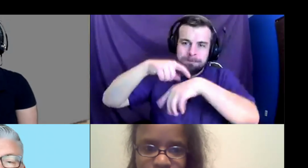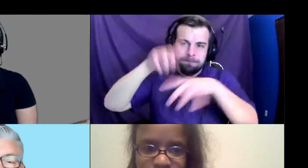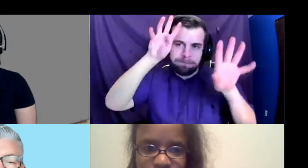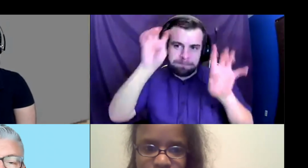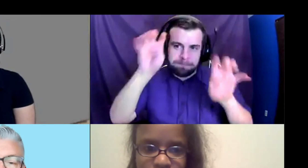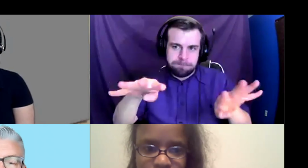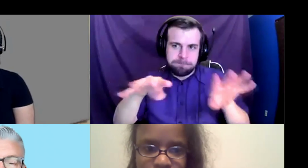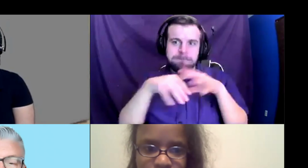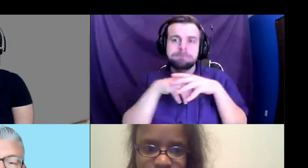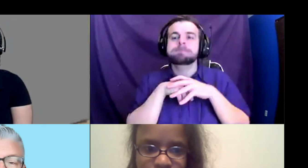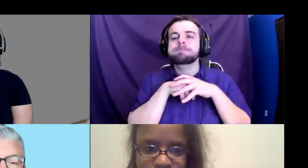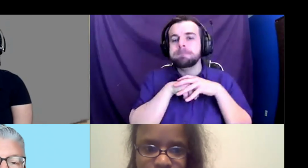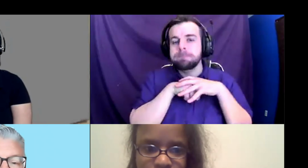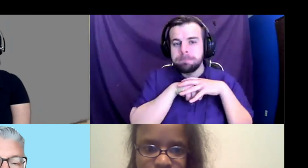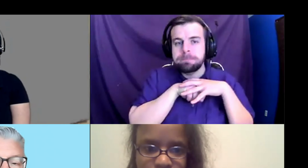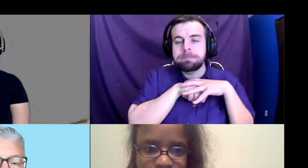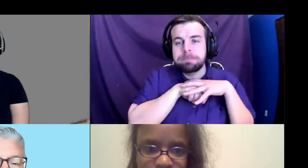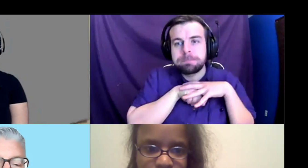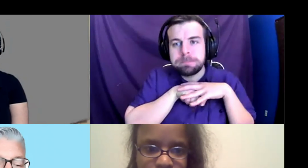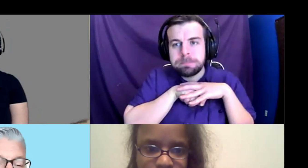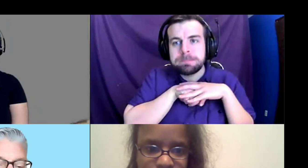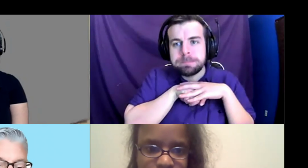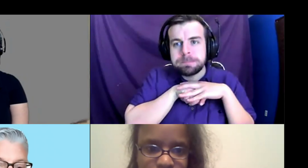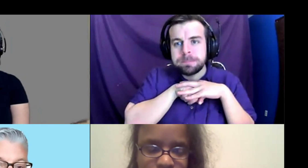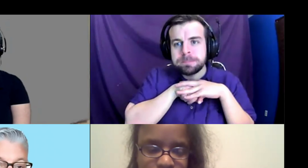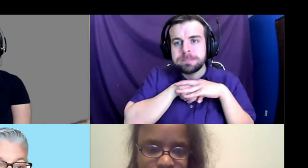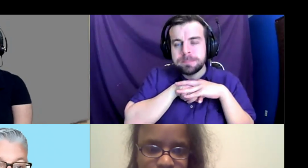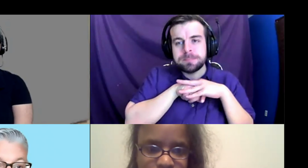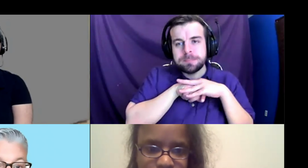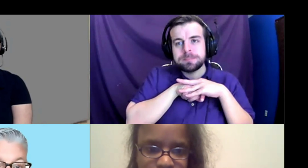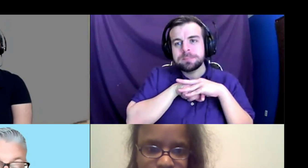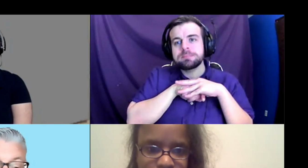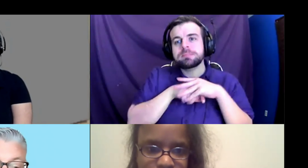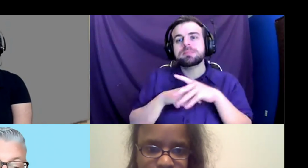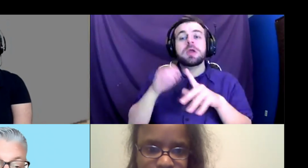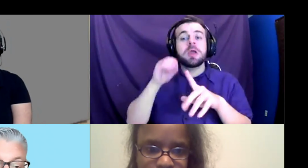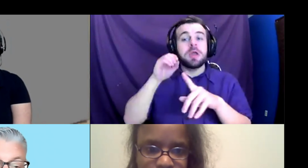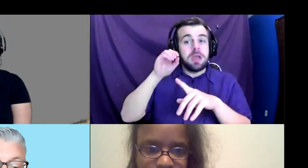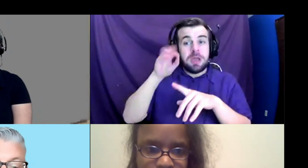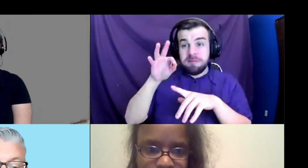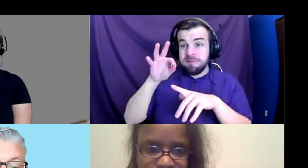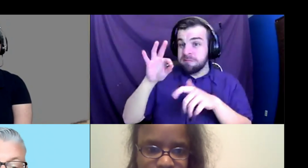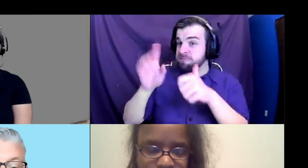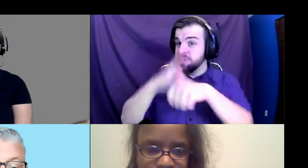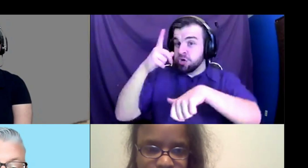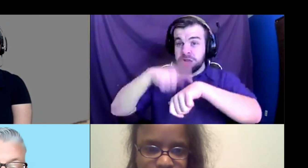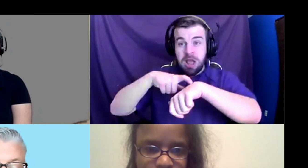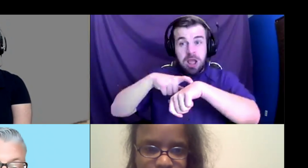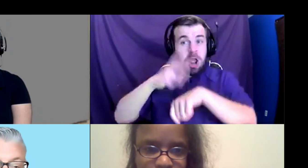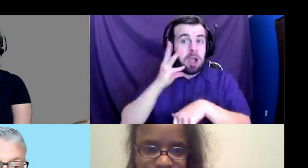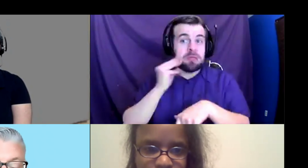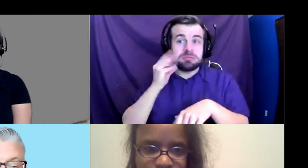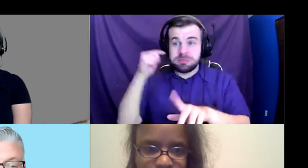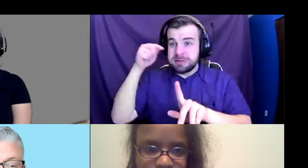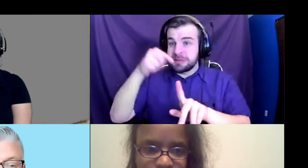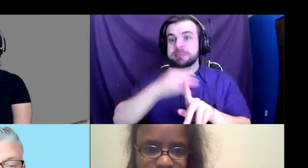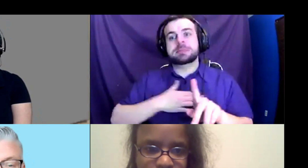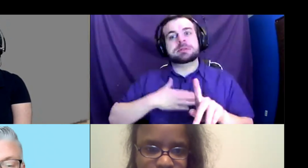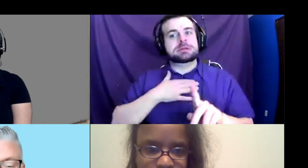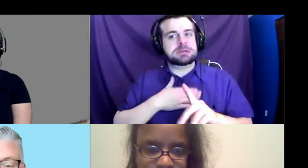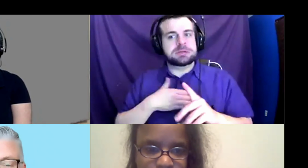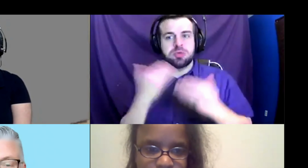So especially for those of you who have not come to one of our events before, we definitely want your input on this poll. I'm going to go ahead and